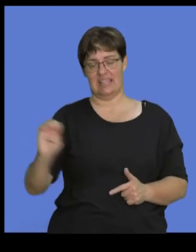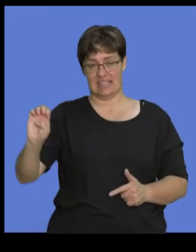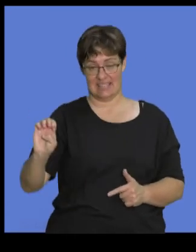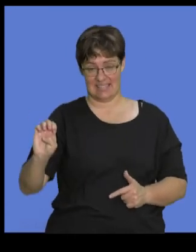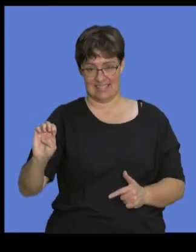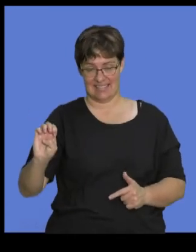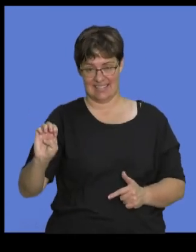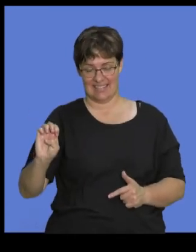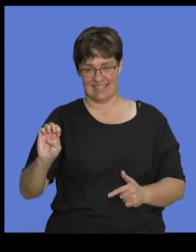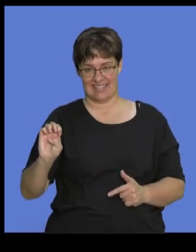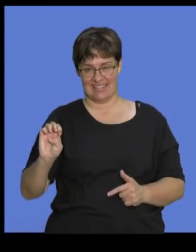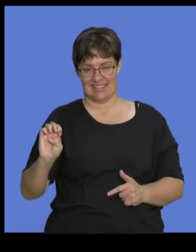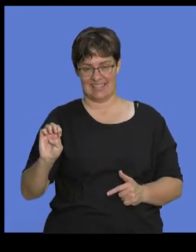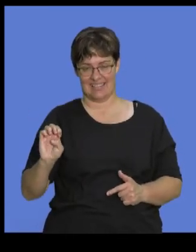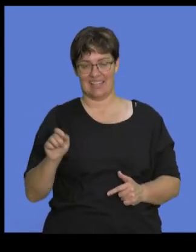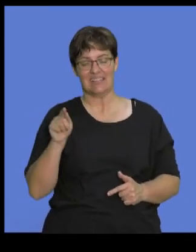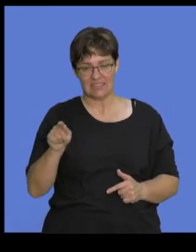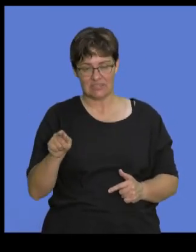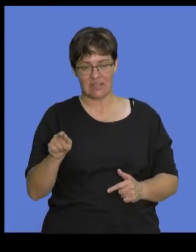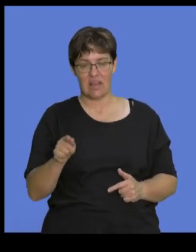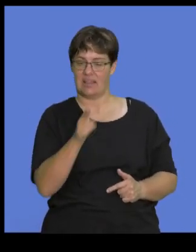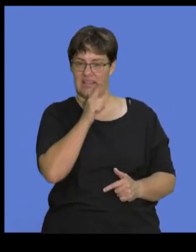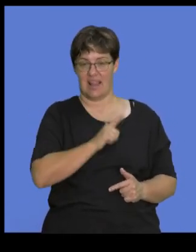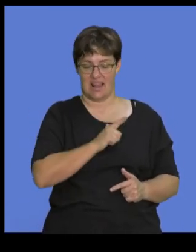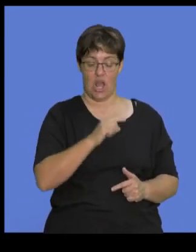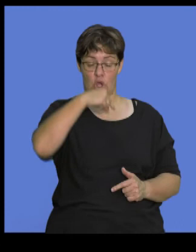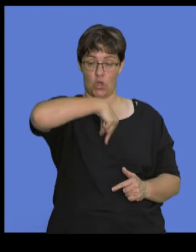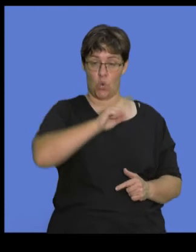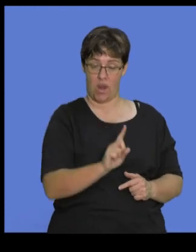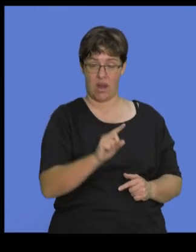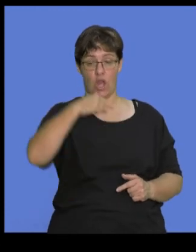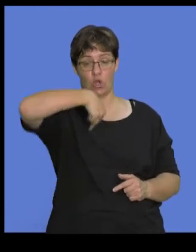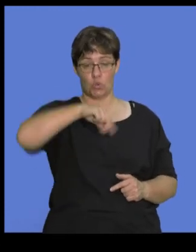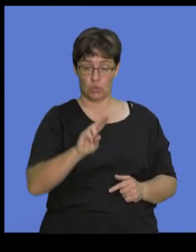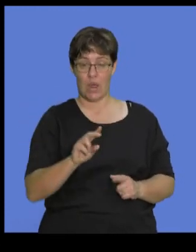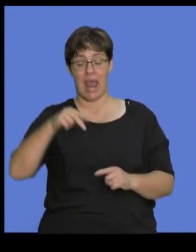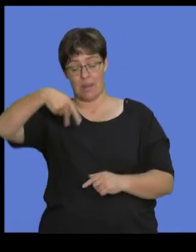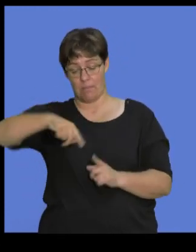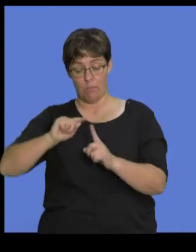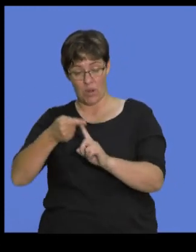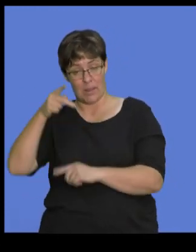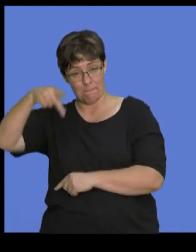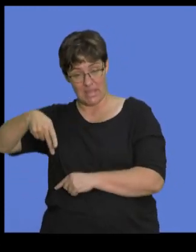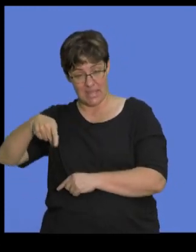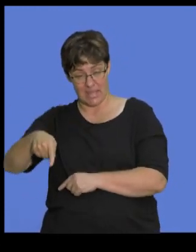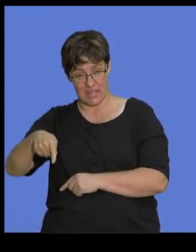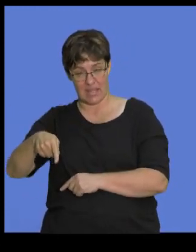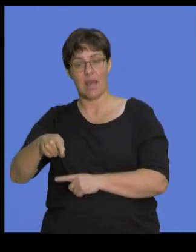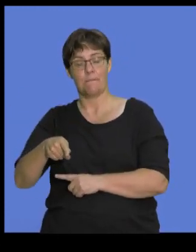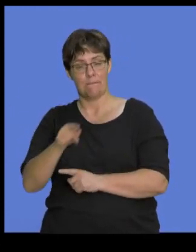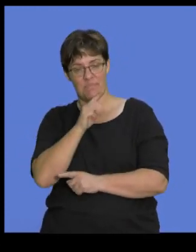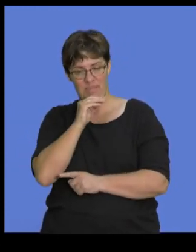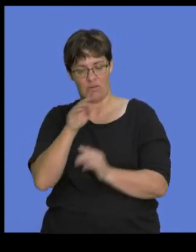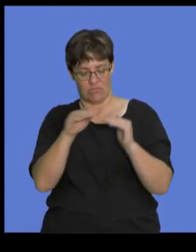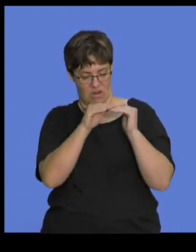us that we'll take, because these are collinear. Q1, Q2, and point P are collinear. It